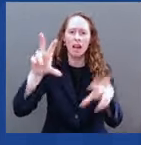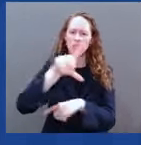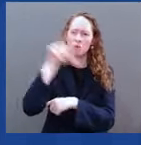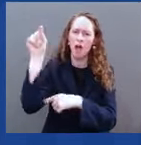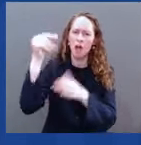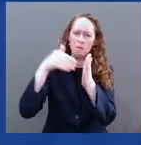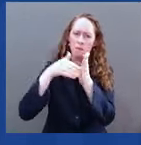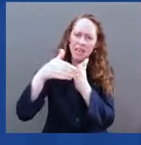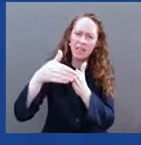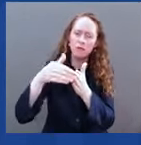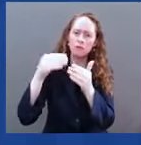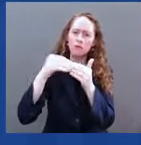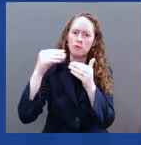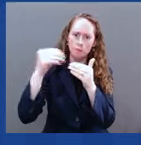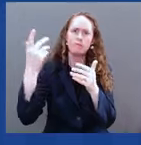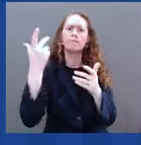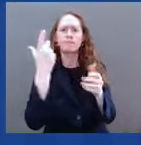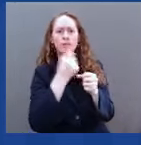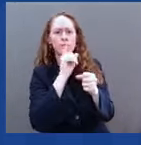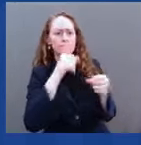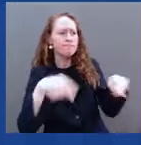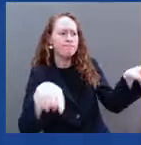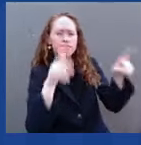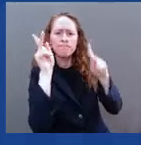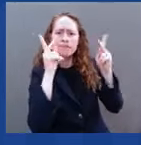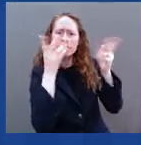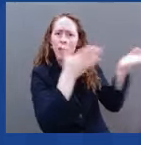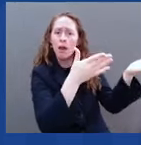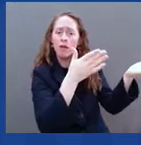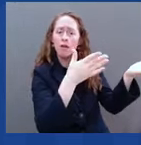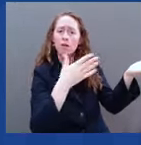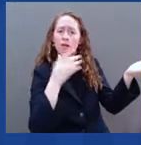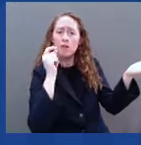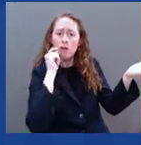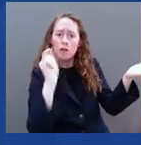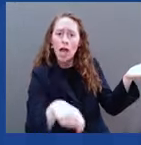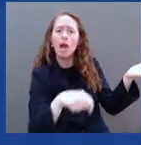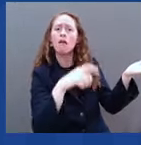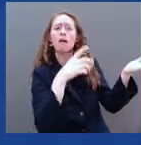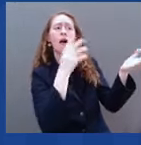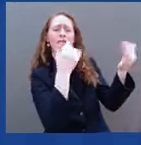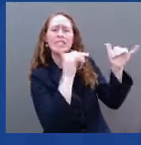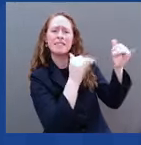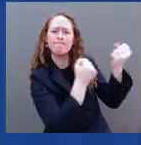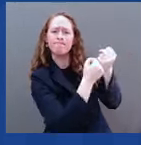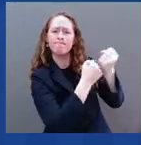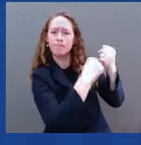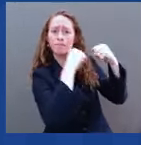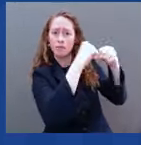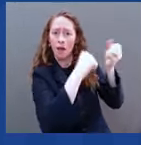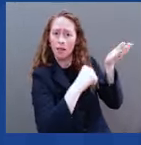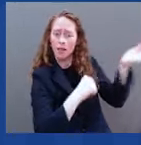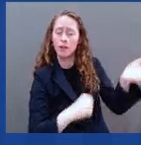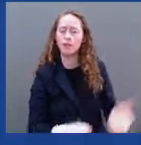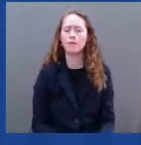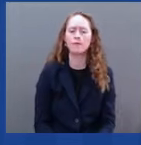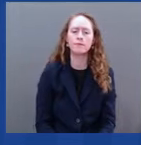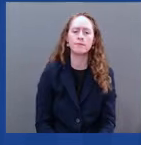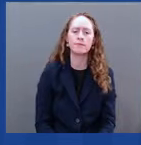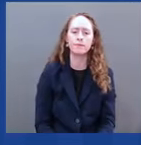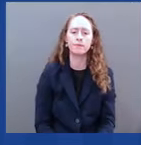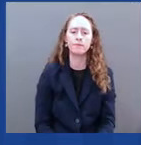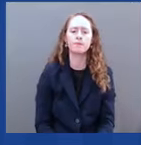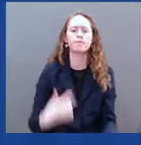neighboring countries. We're also coordinating with the G7 and the European Union on food security as well